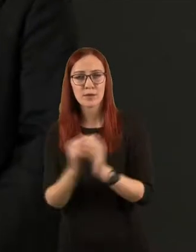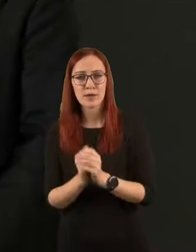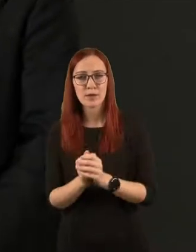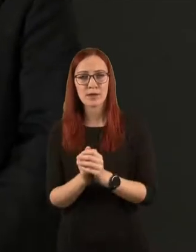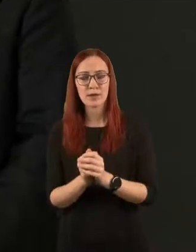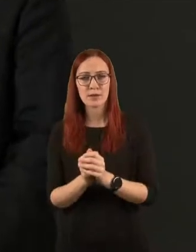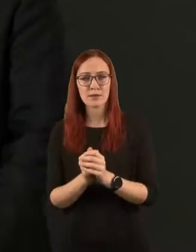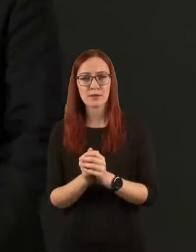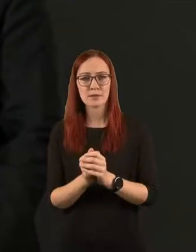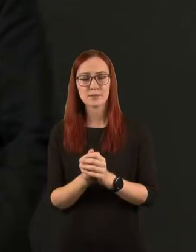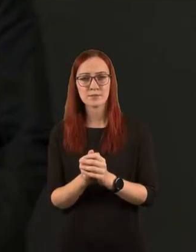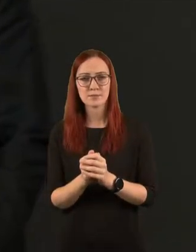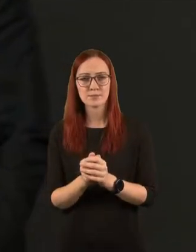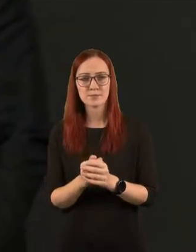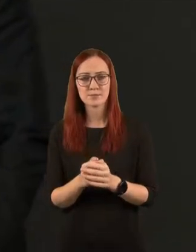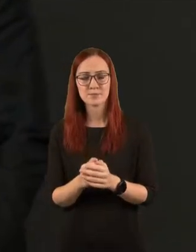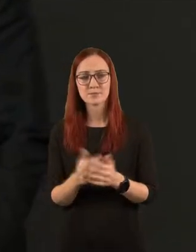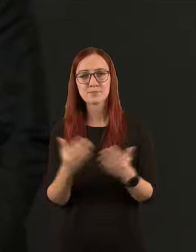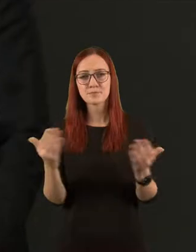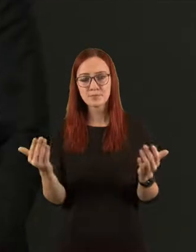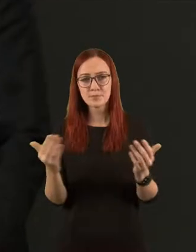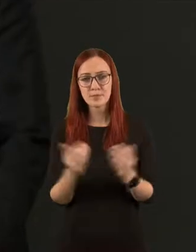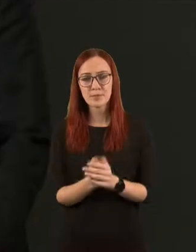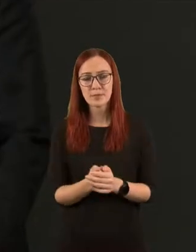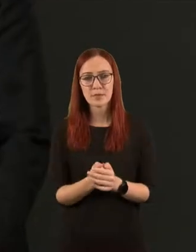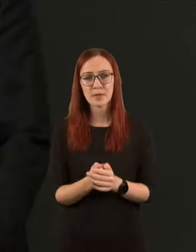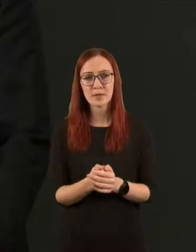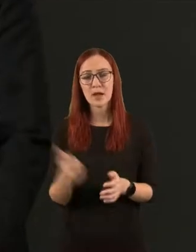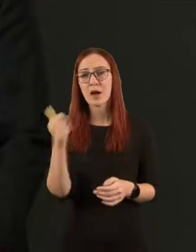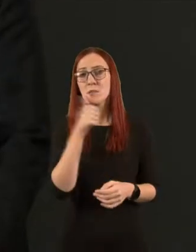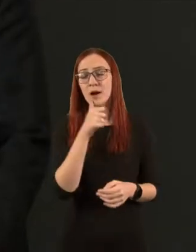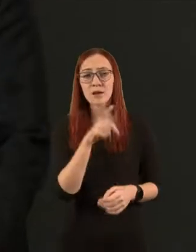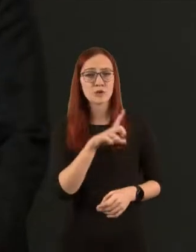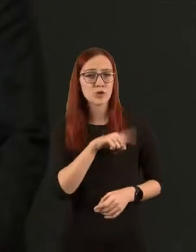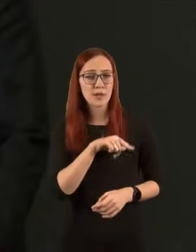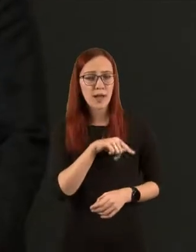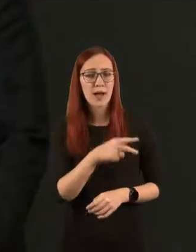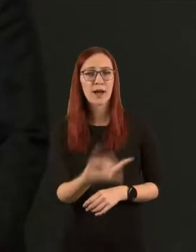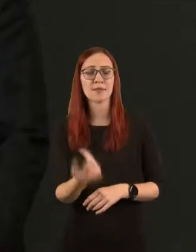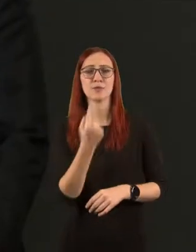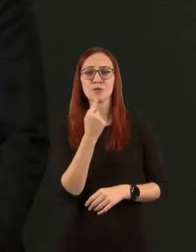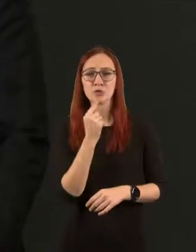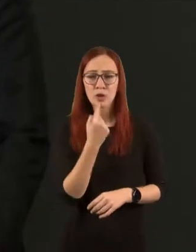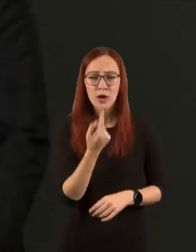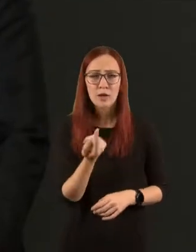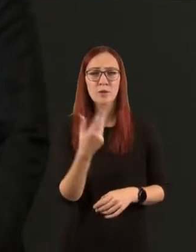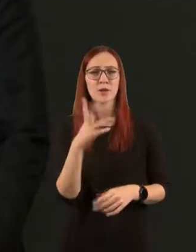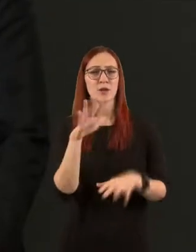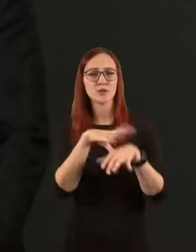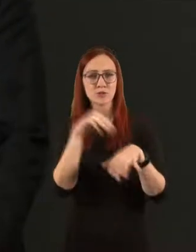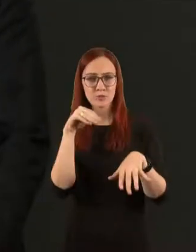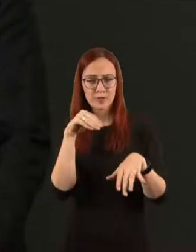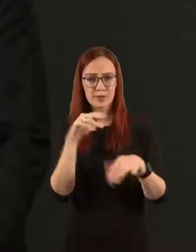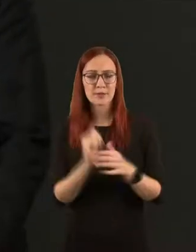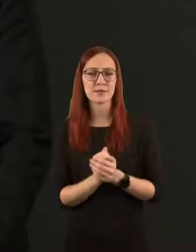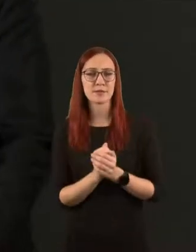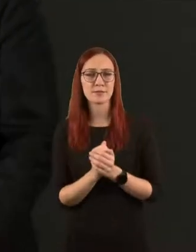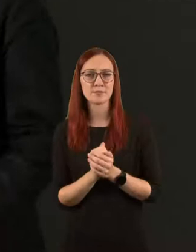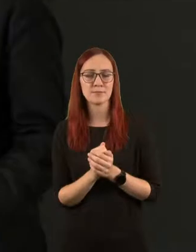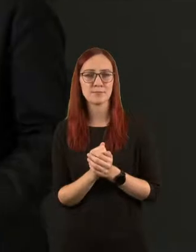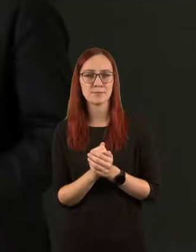Thirdly, growth in investment for greening the economy is needed. Public expenditure on environmental protection decreased